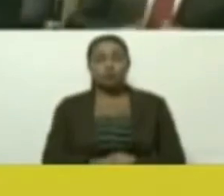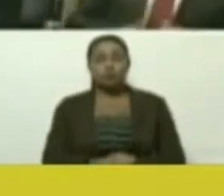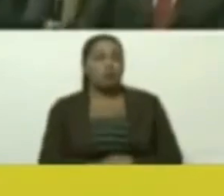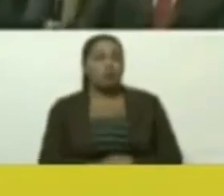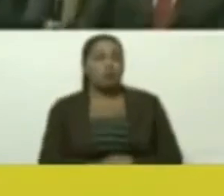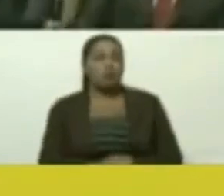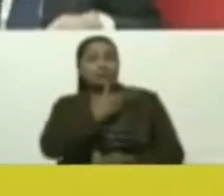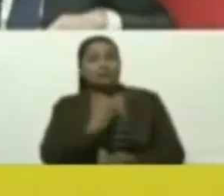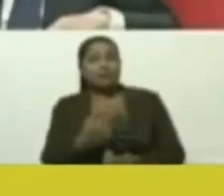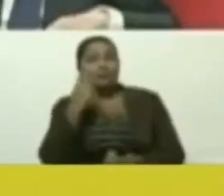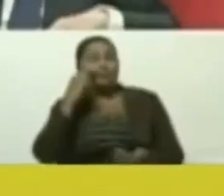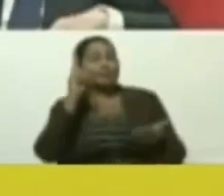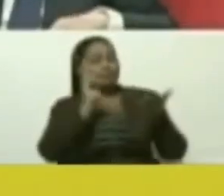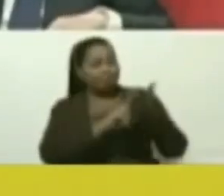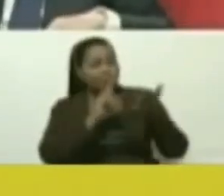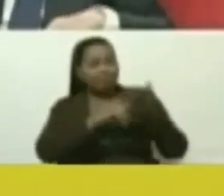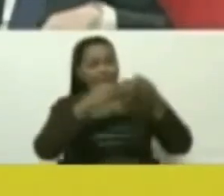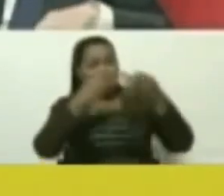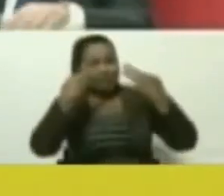Mr. President Erdogan,